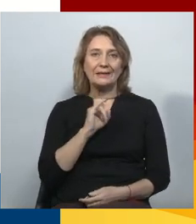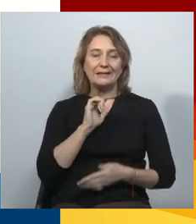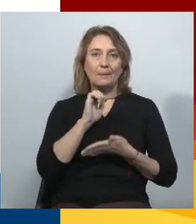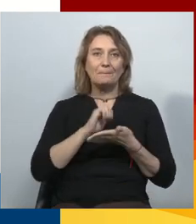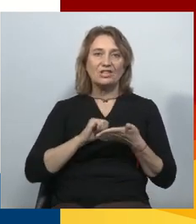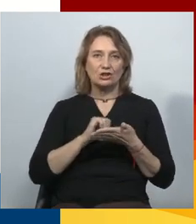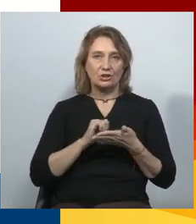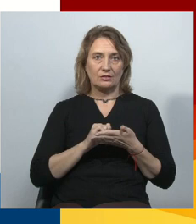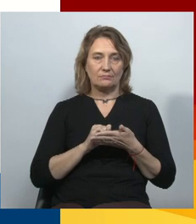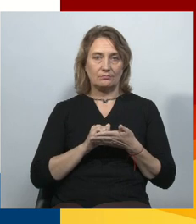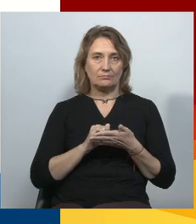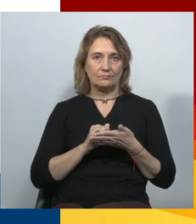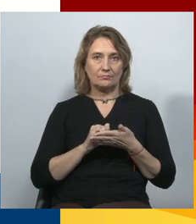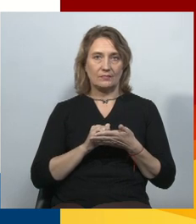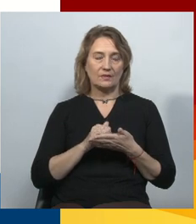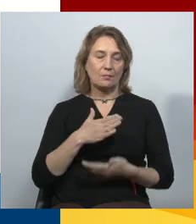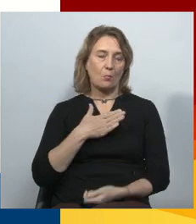One of the reasons behind that